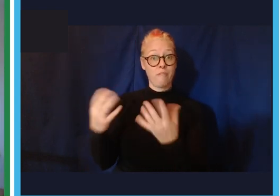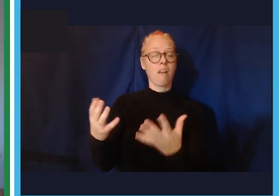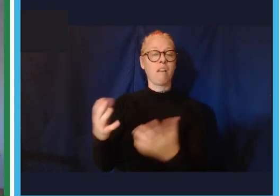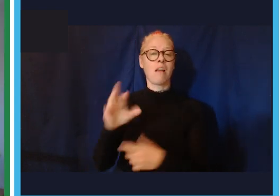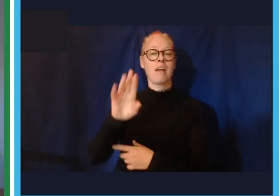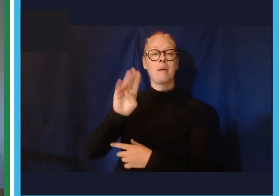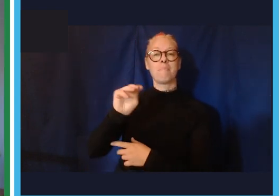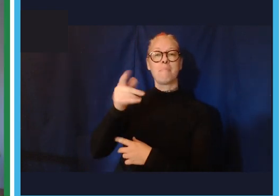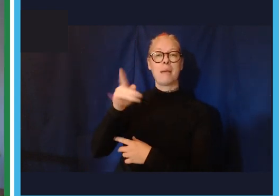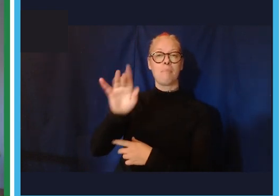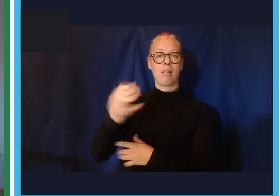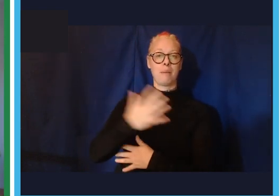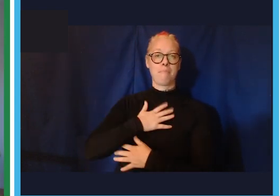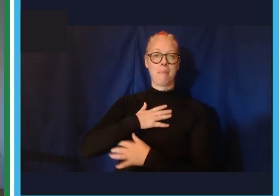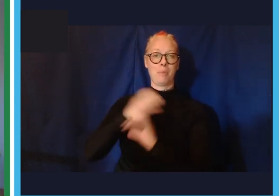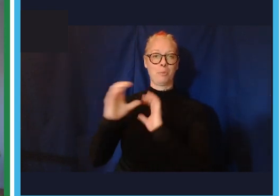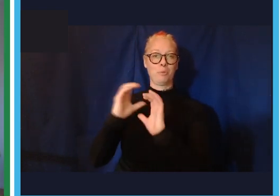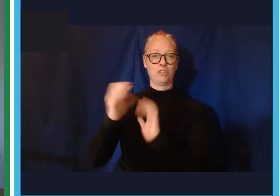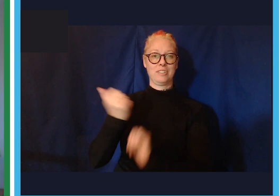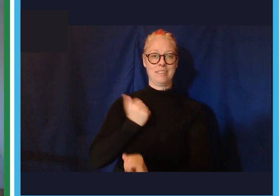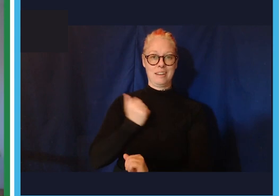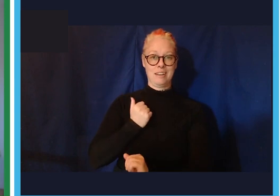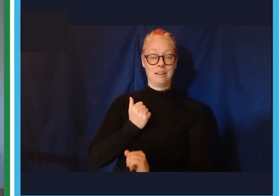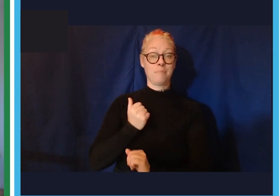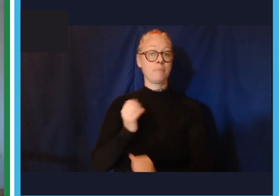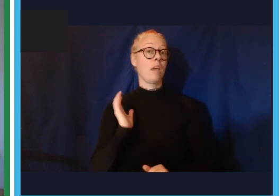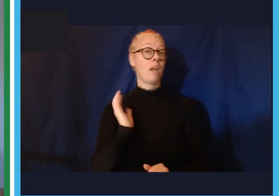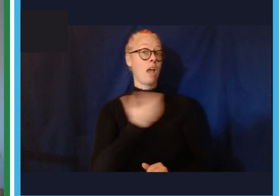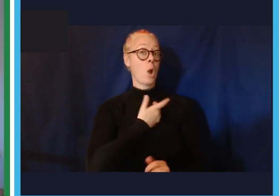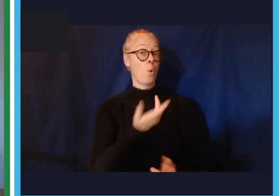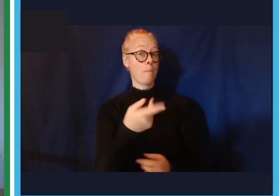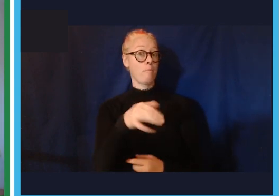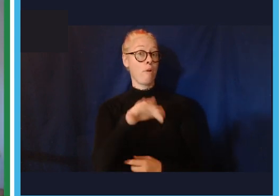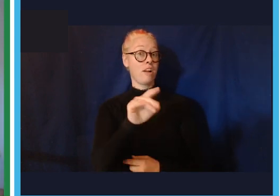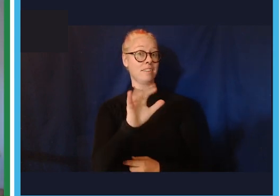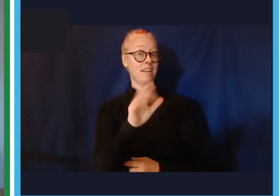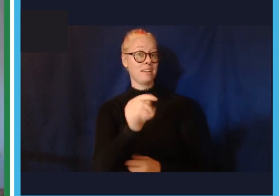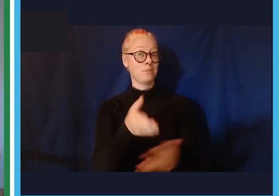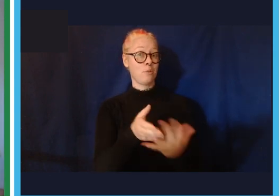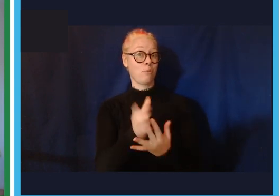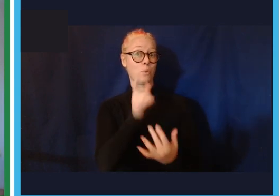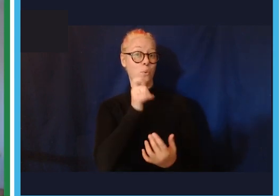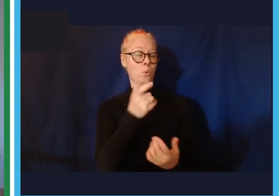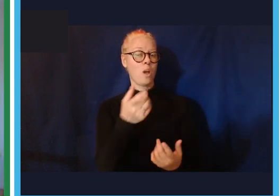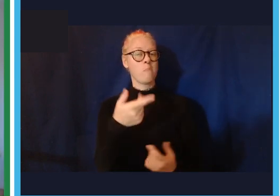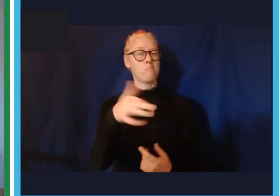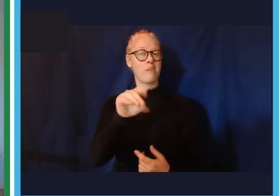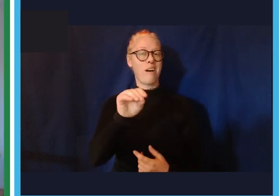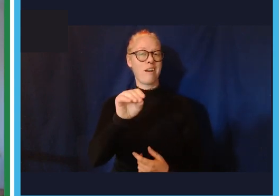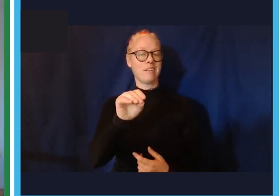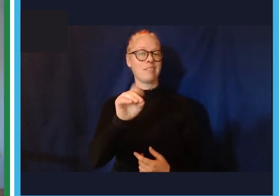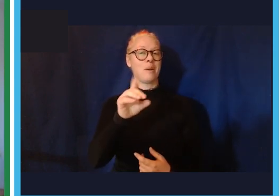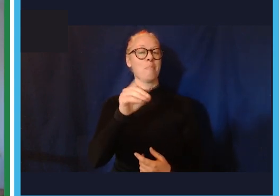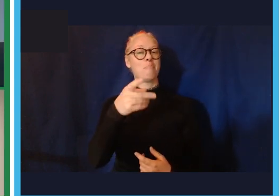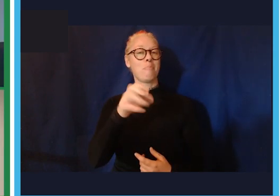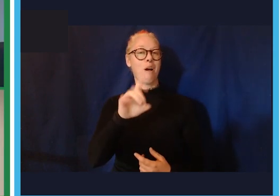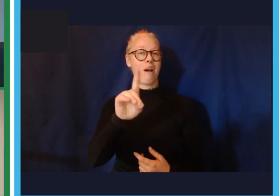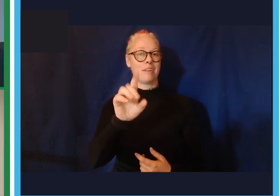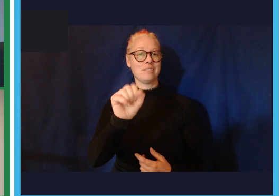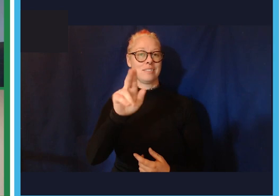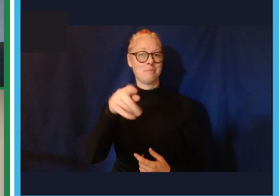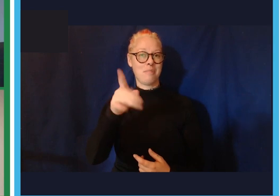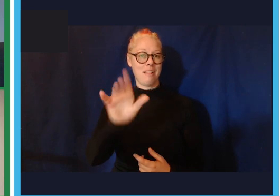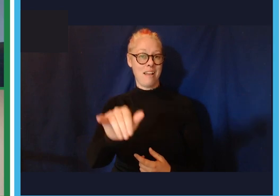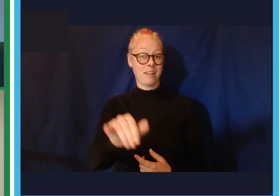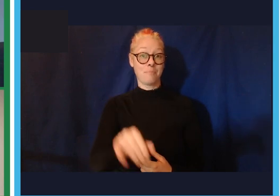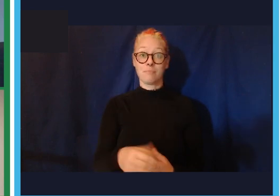RBC and also provided by Maple Communications Canada, and our podcasts are sponsored by Pod Supply.